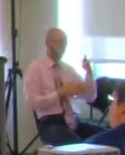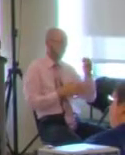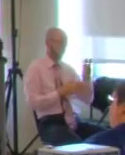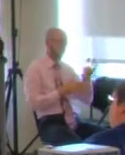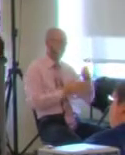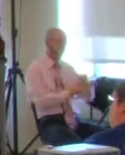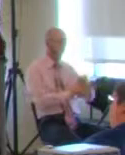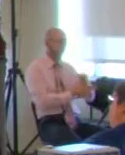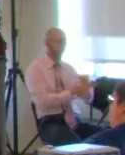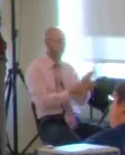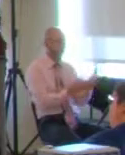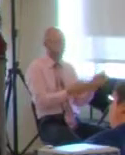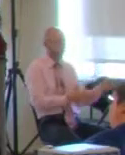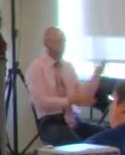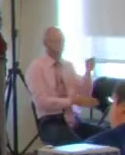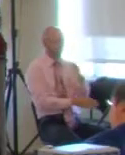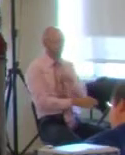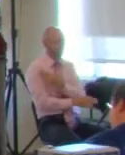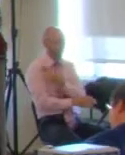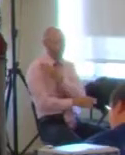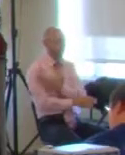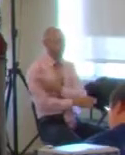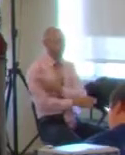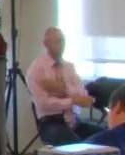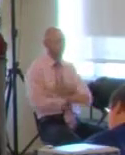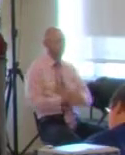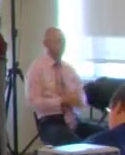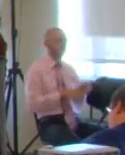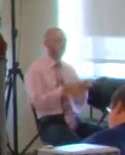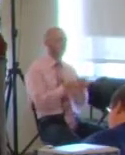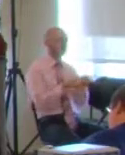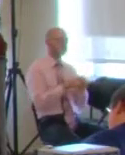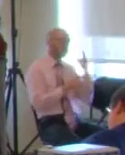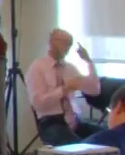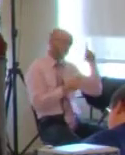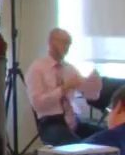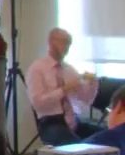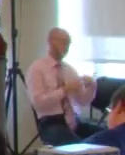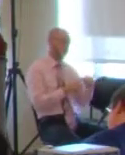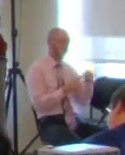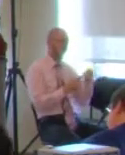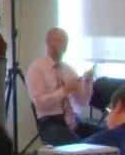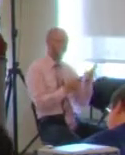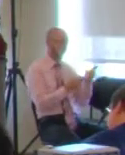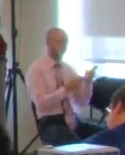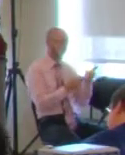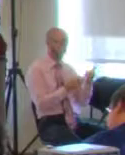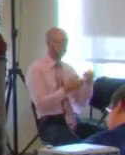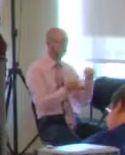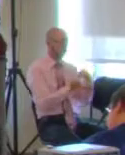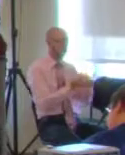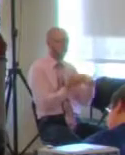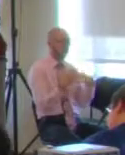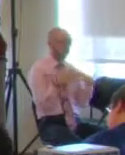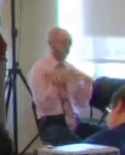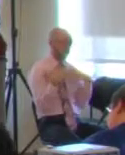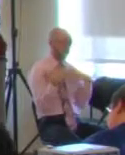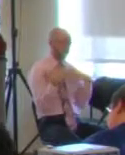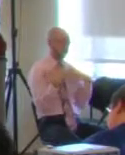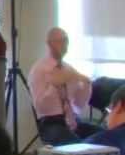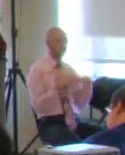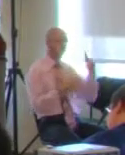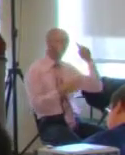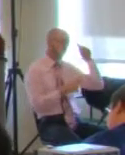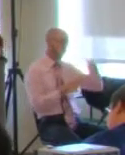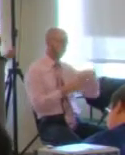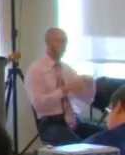hospitalized. Review the implications of going out on medical leave with or without a hospitalization and the alternatives. Review the benefits